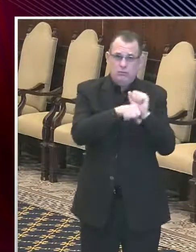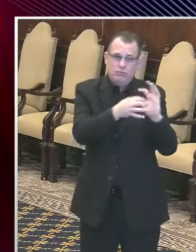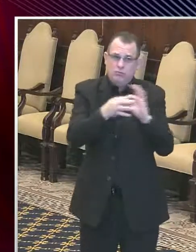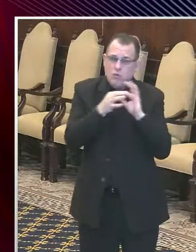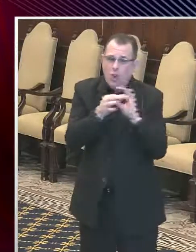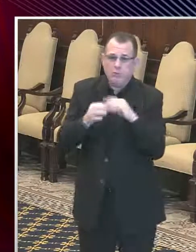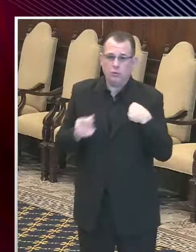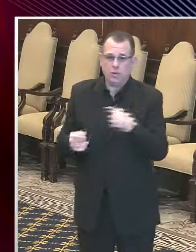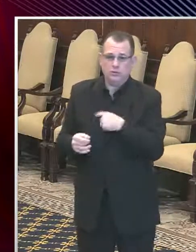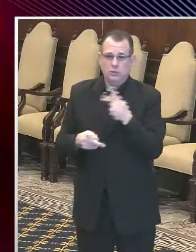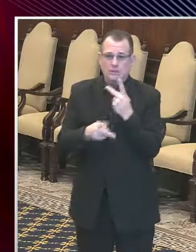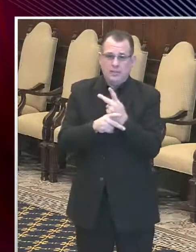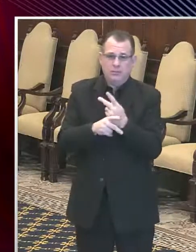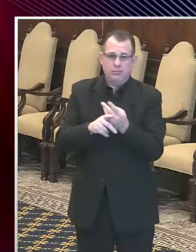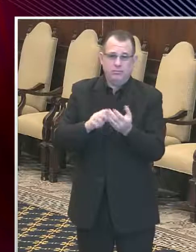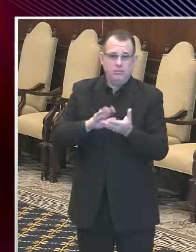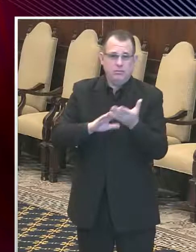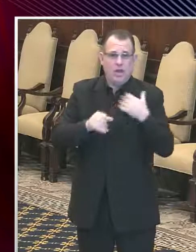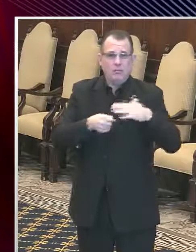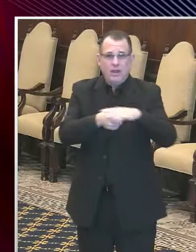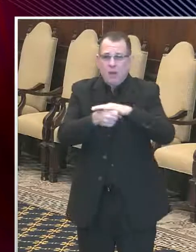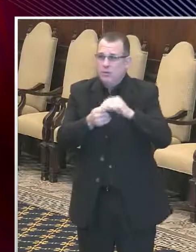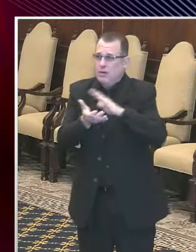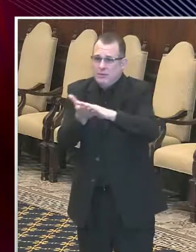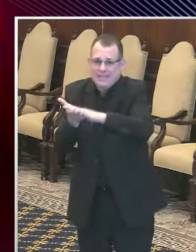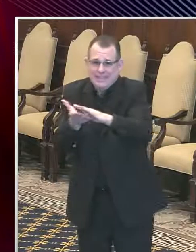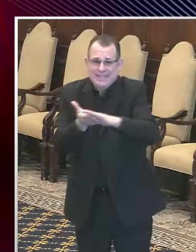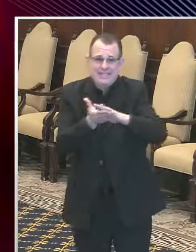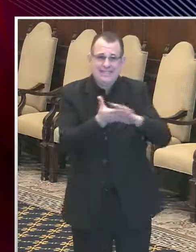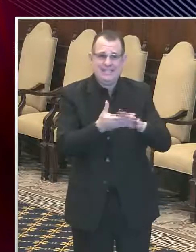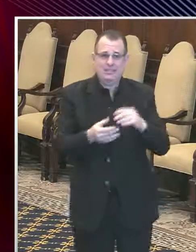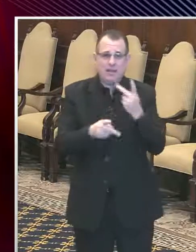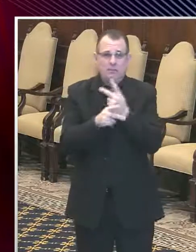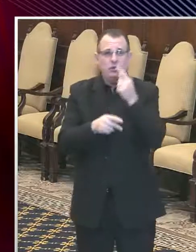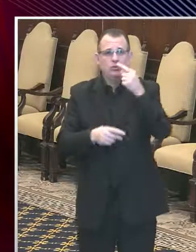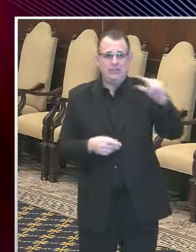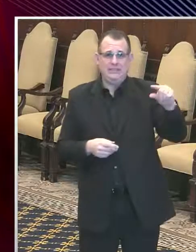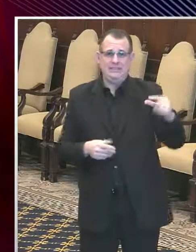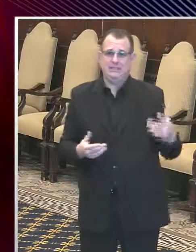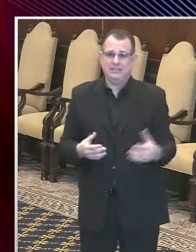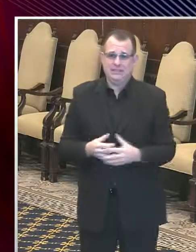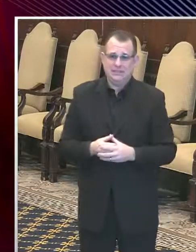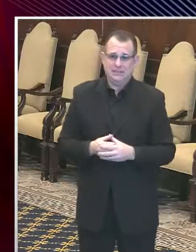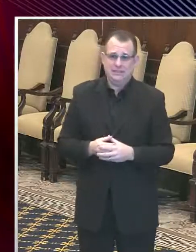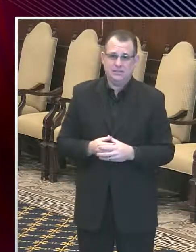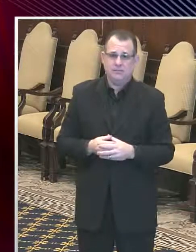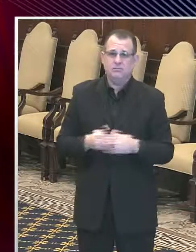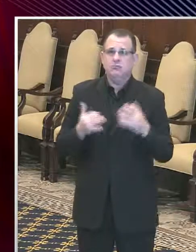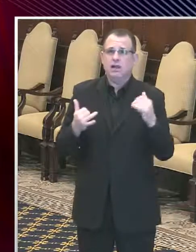clean and green. I will now turn it over to Dr. Farley for his daily update.